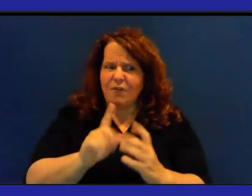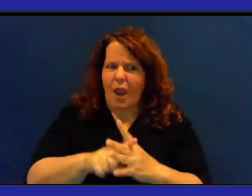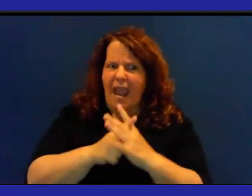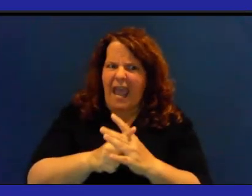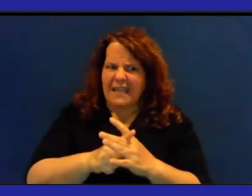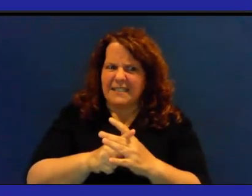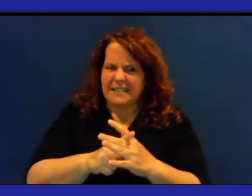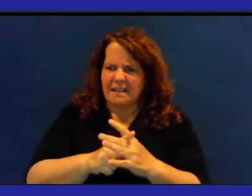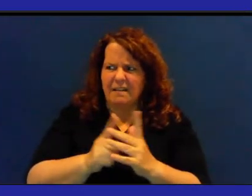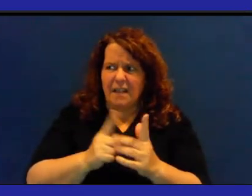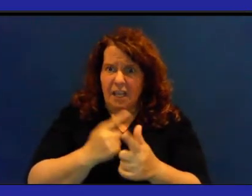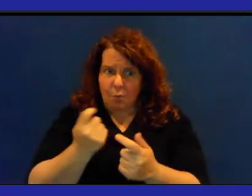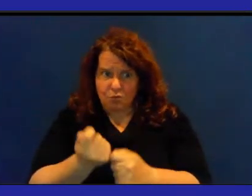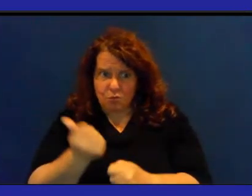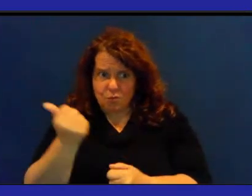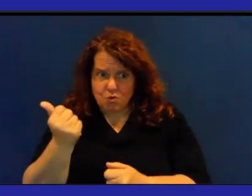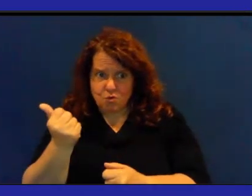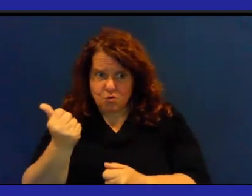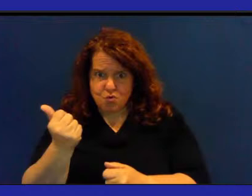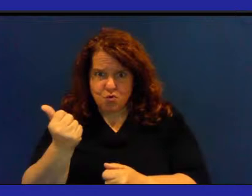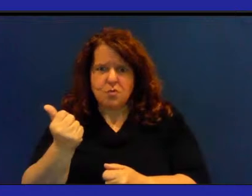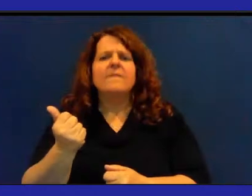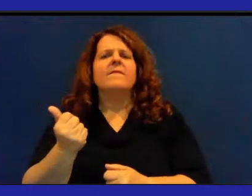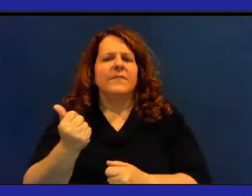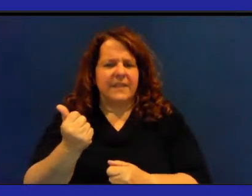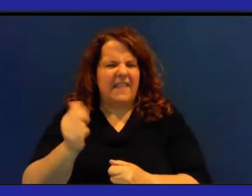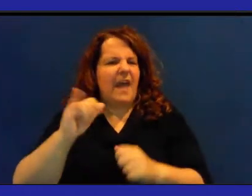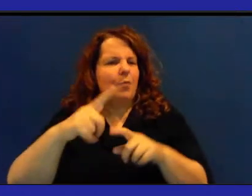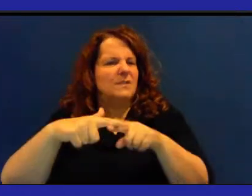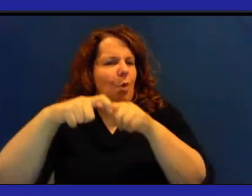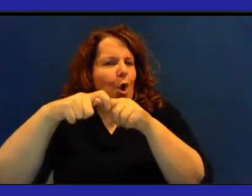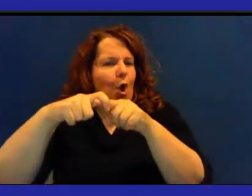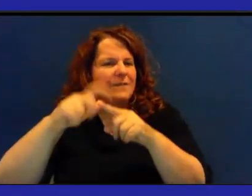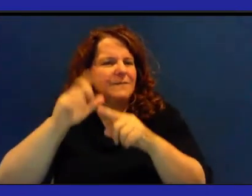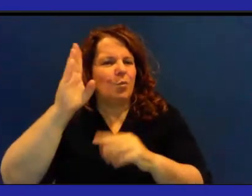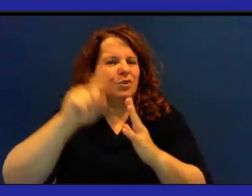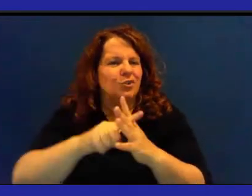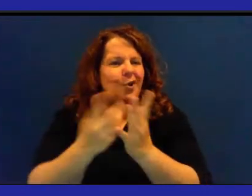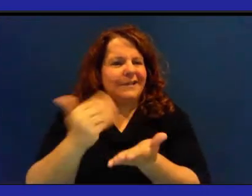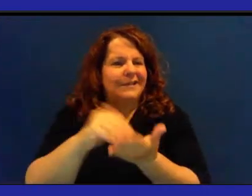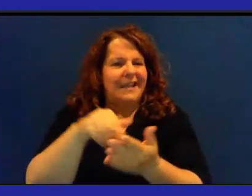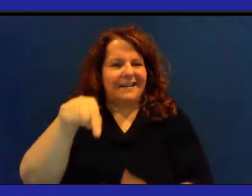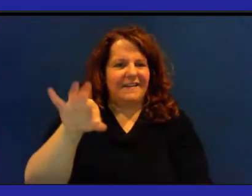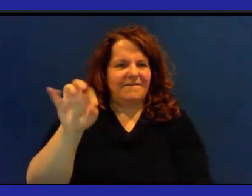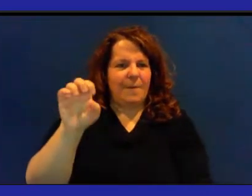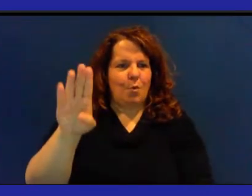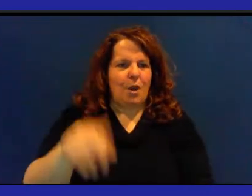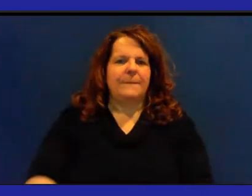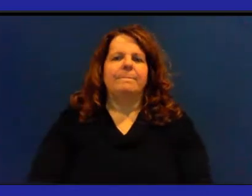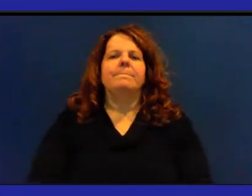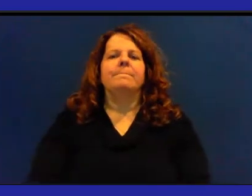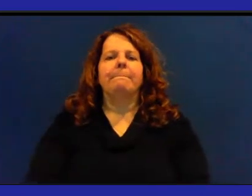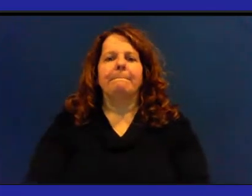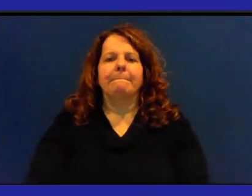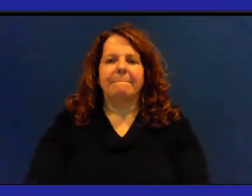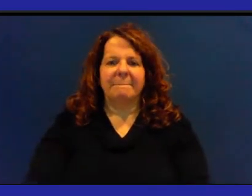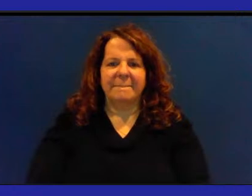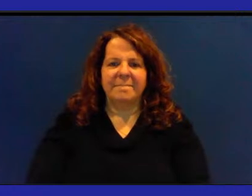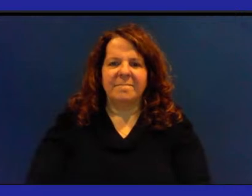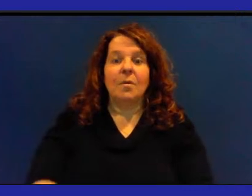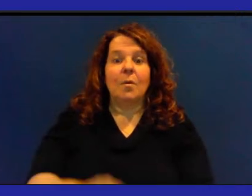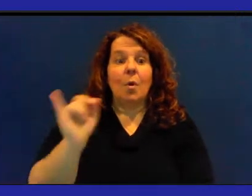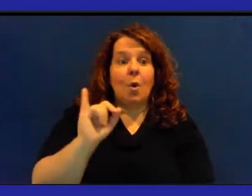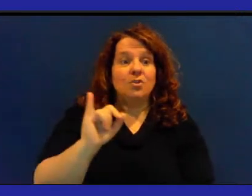remove those? So that work was paused, but restarting in February. Some other systems have done like a 1 billion